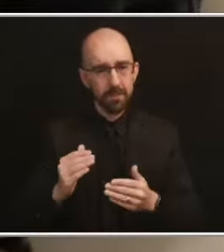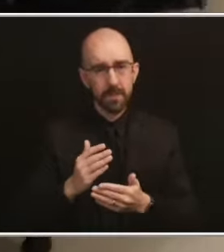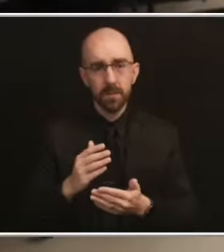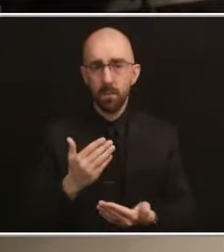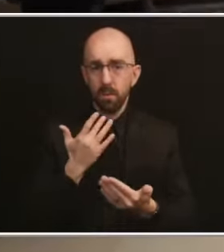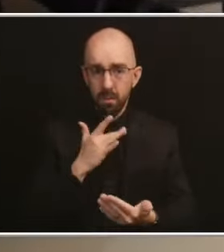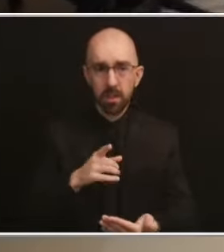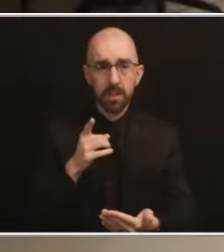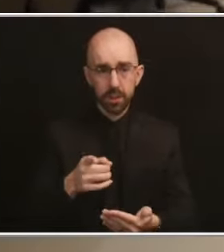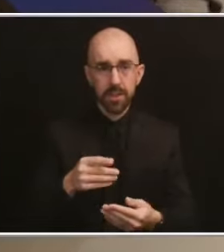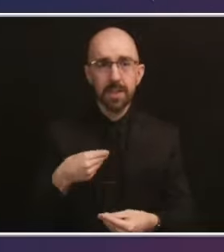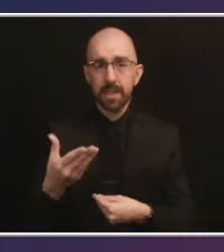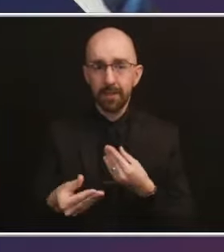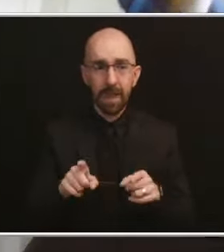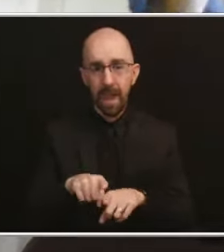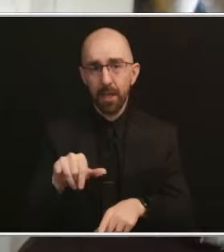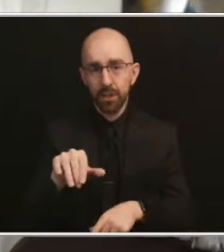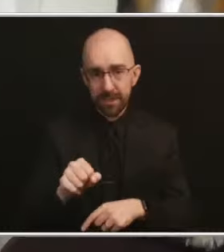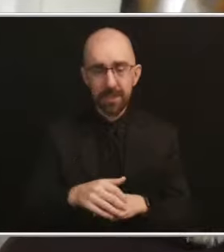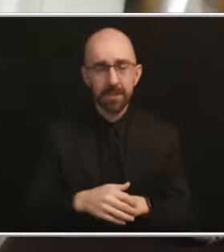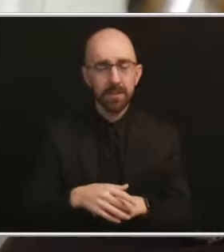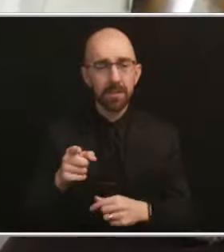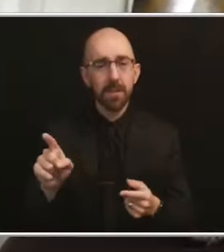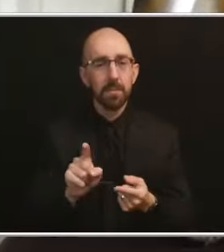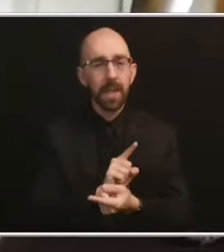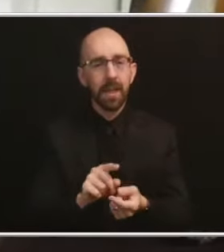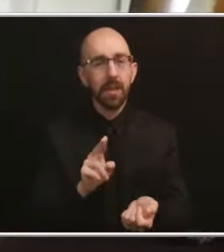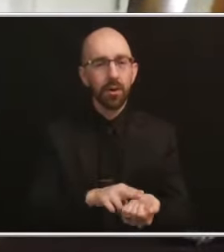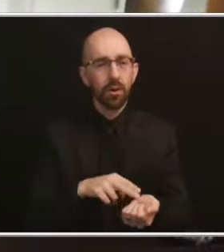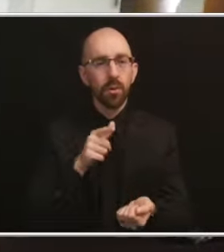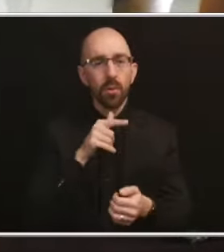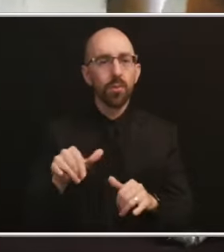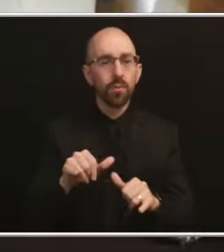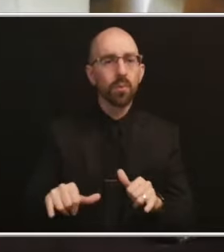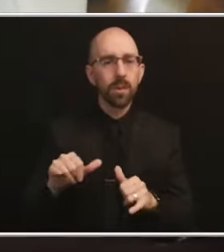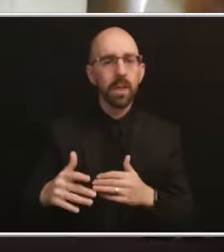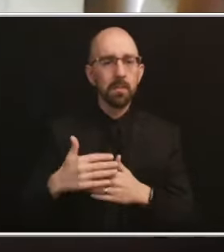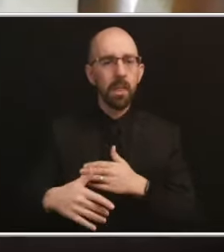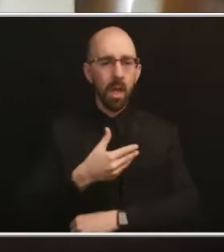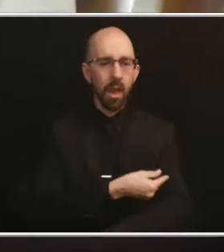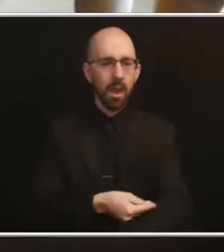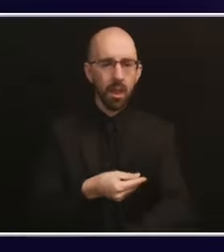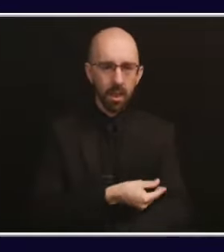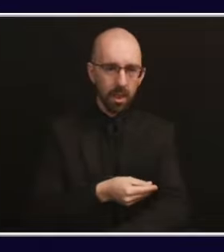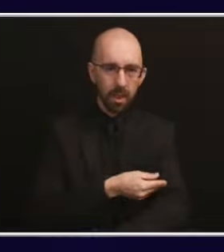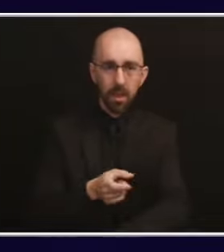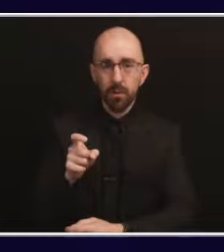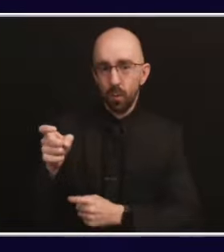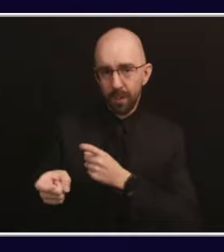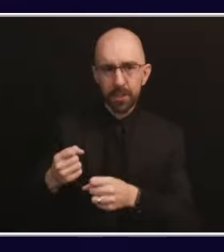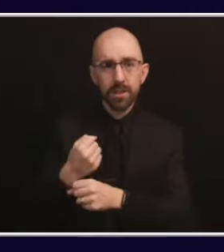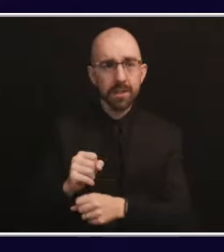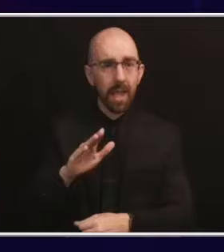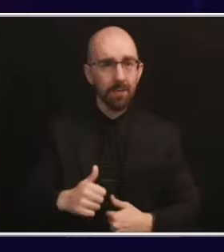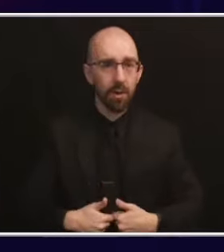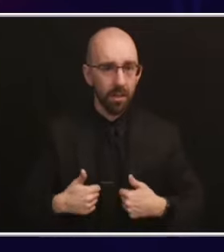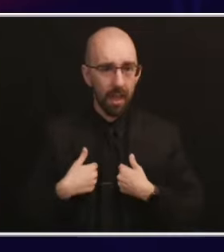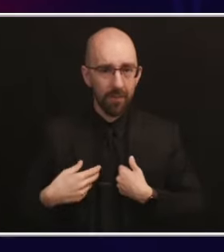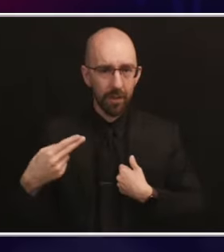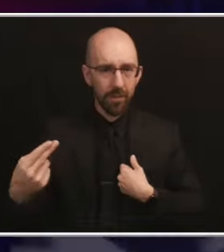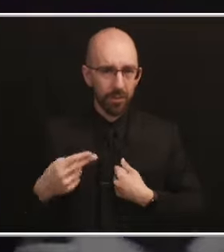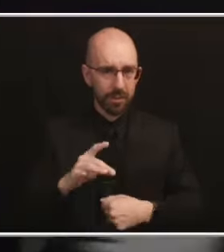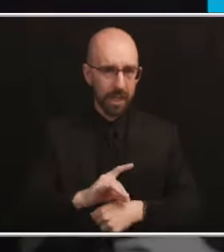giving as she is. You will meet the nurse whose routine blood donation saved her life, Thursday at 8 a.m.